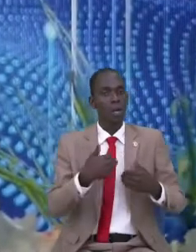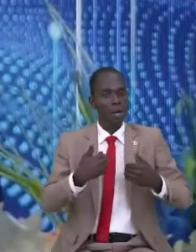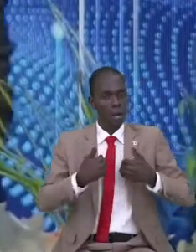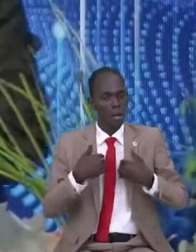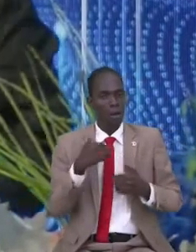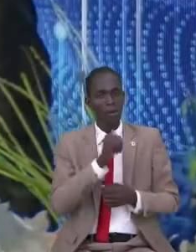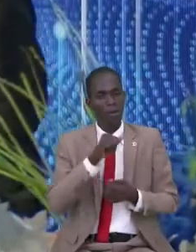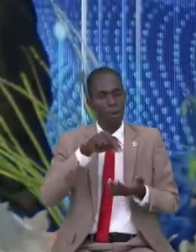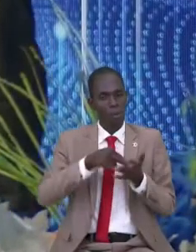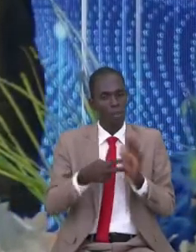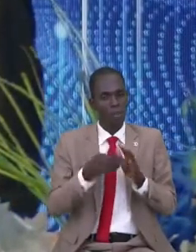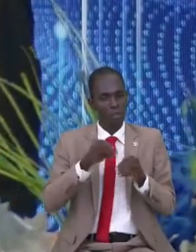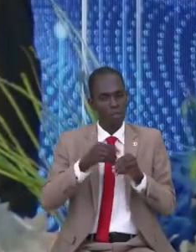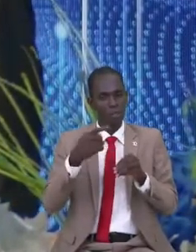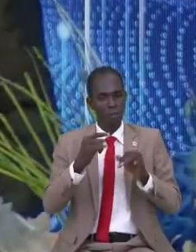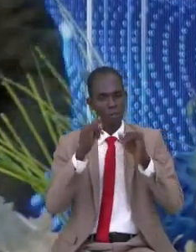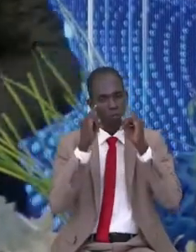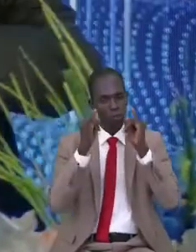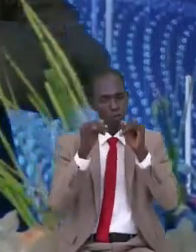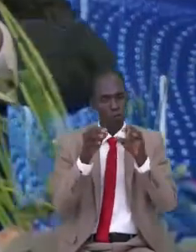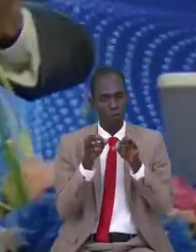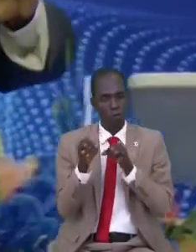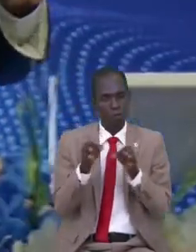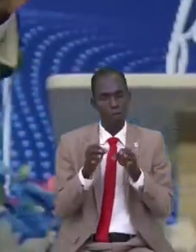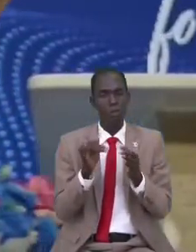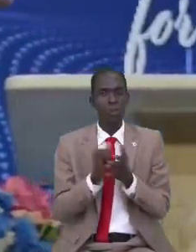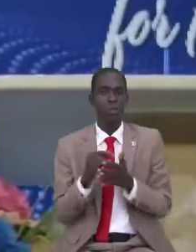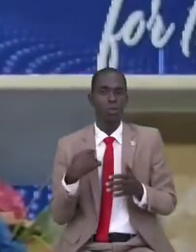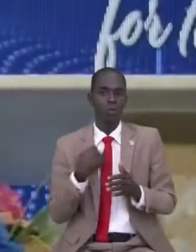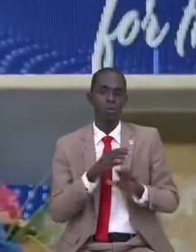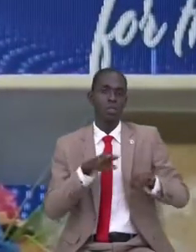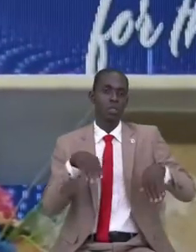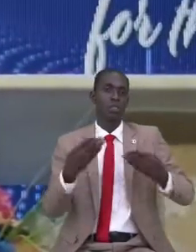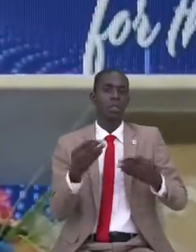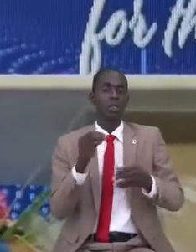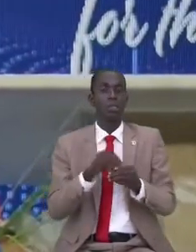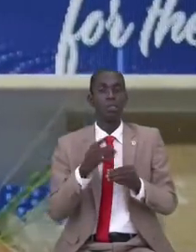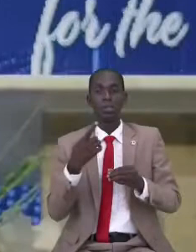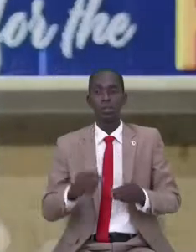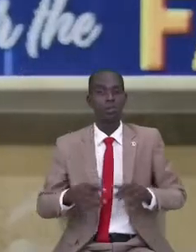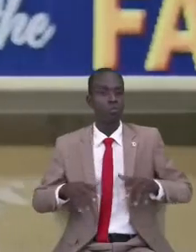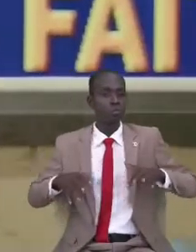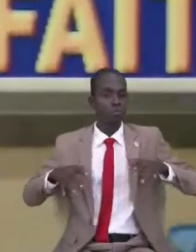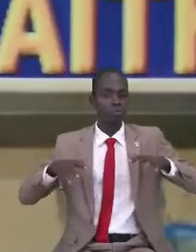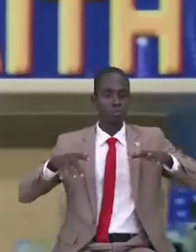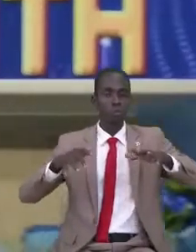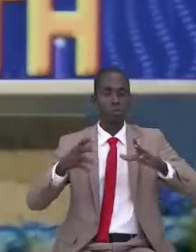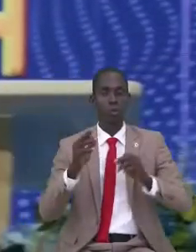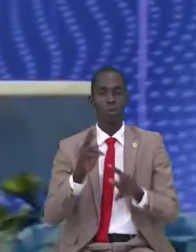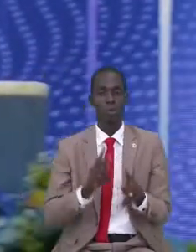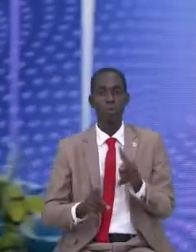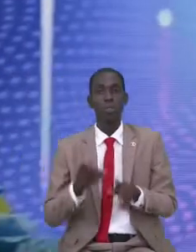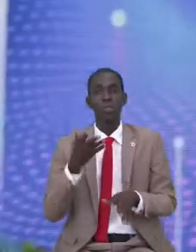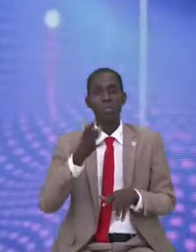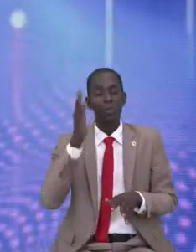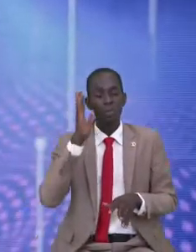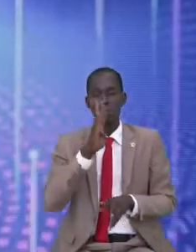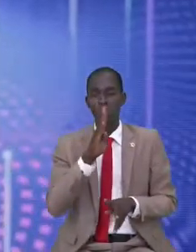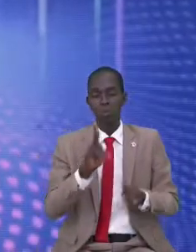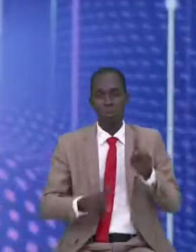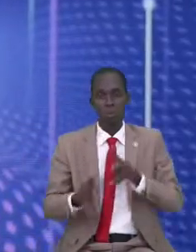the instruction that we give. In the congregation, there will be people, either they are